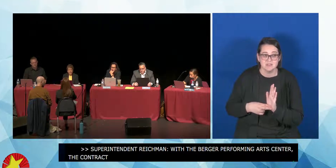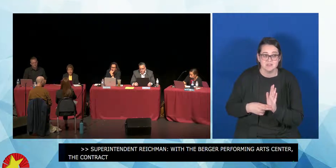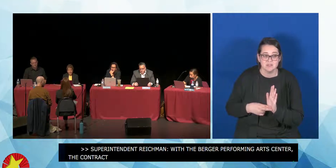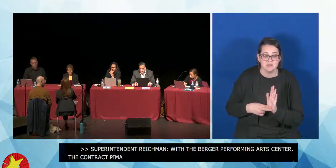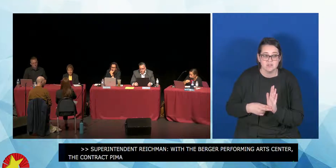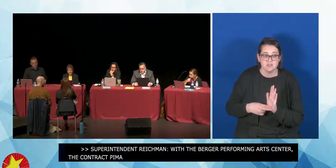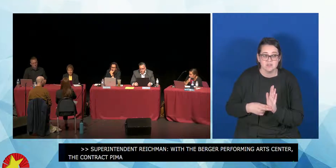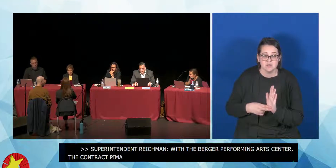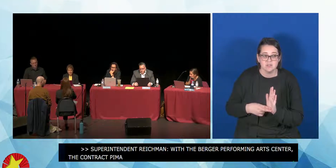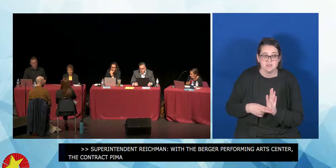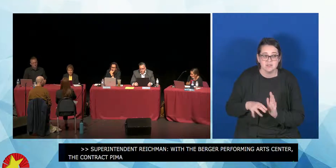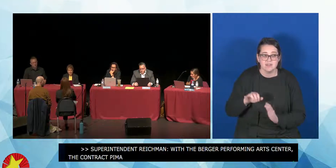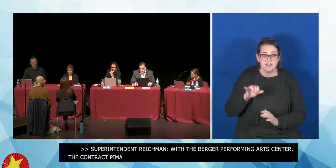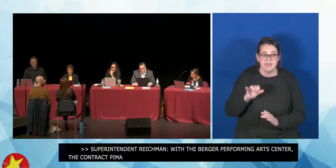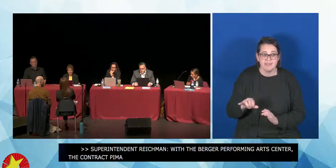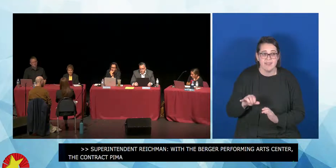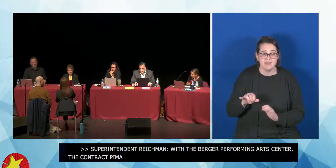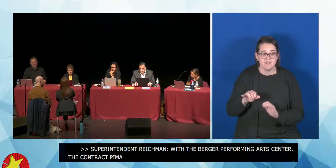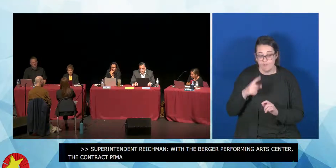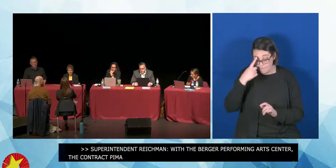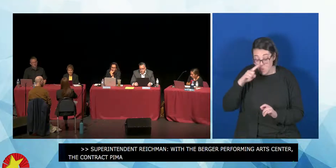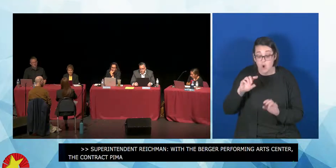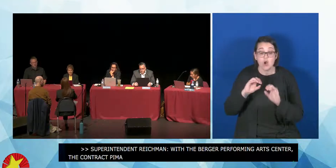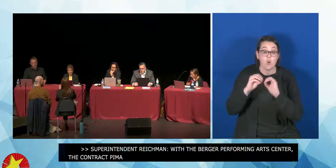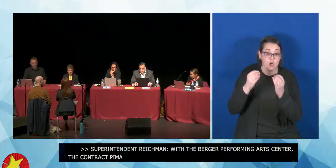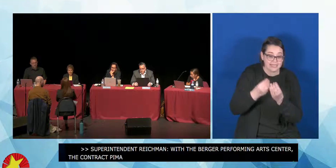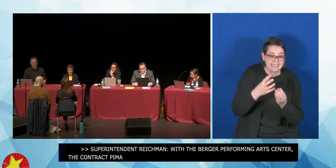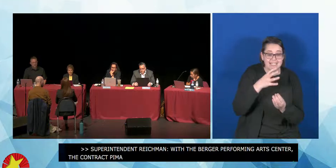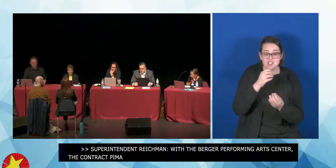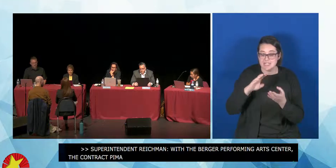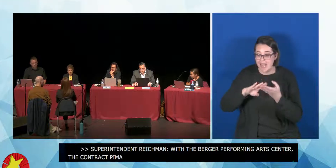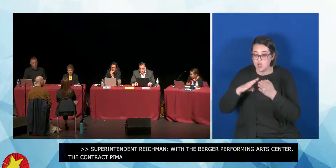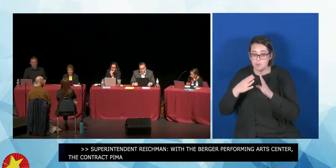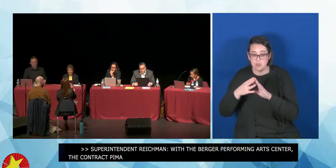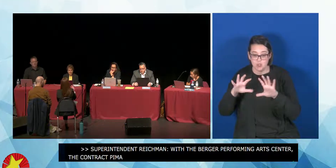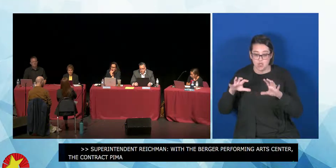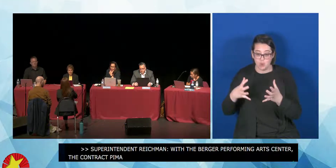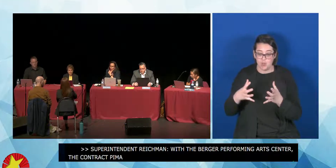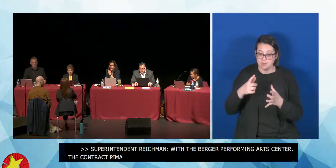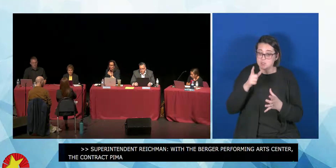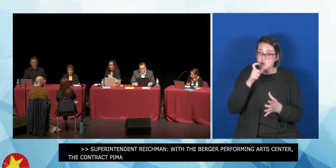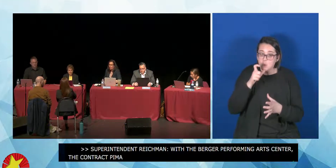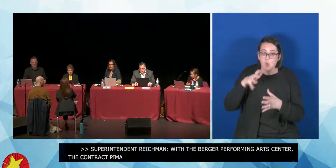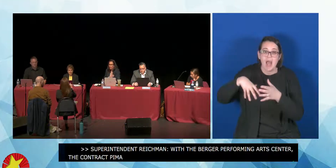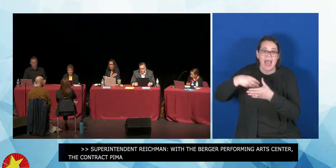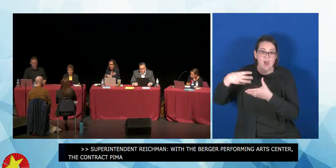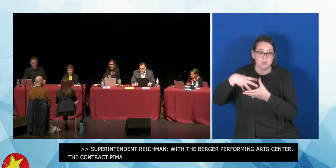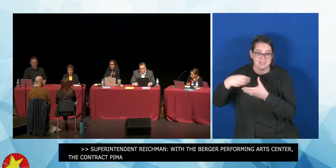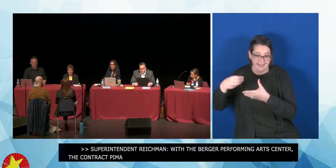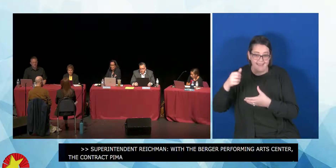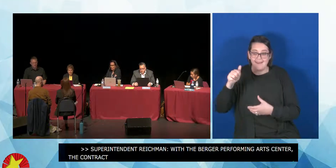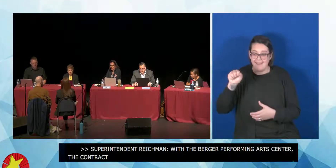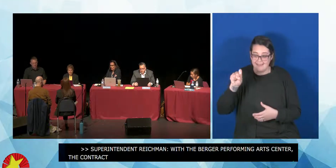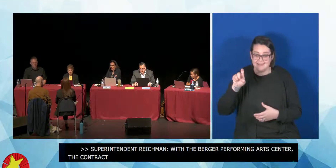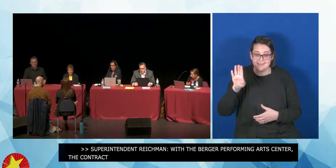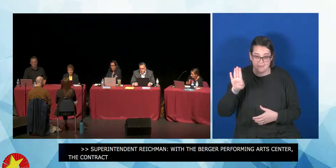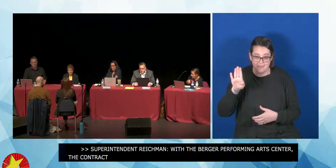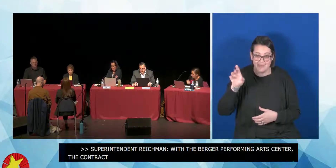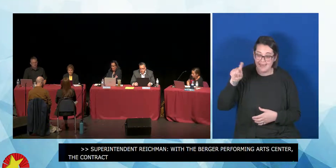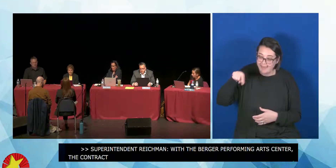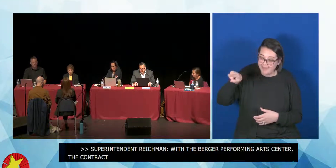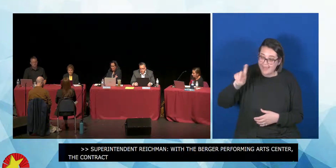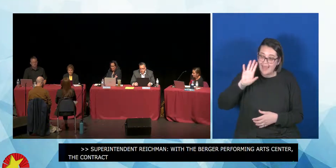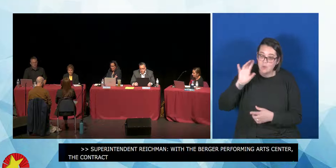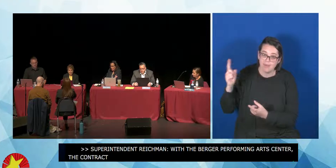and community groups outside of ASCB that come